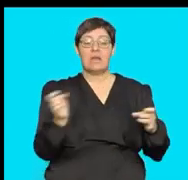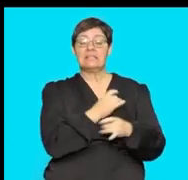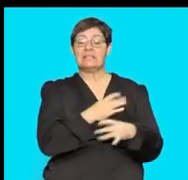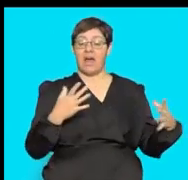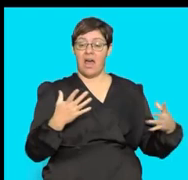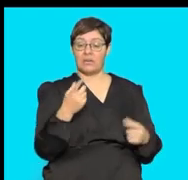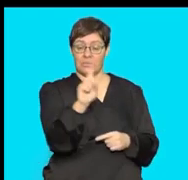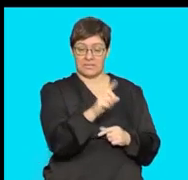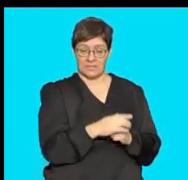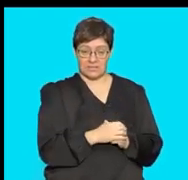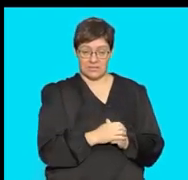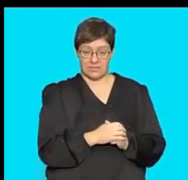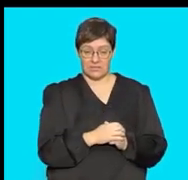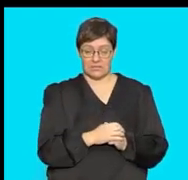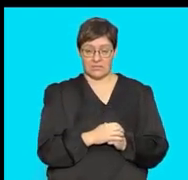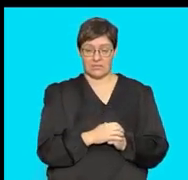So